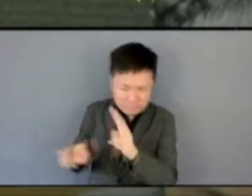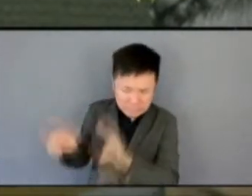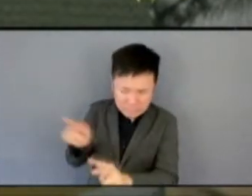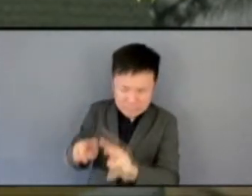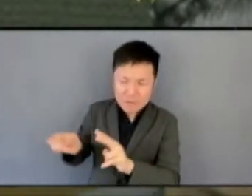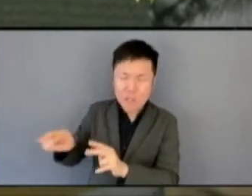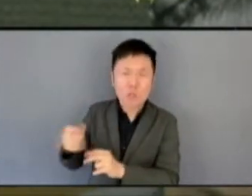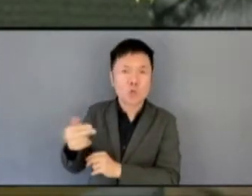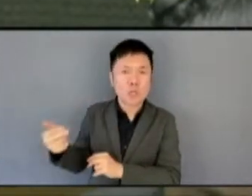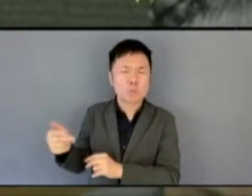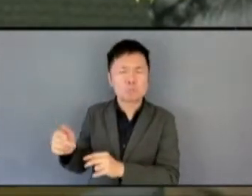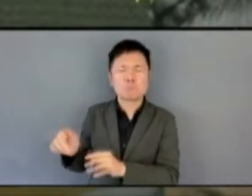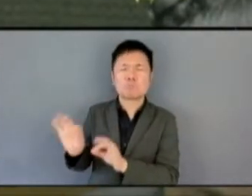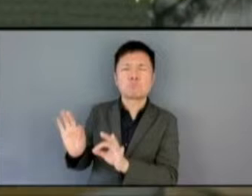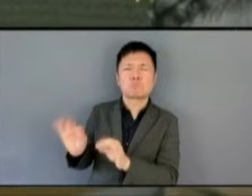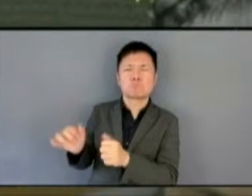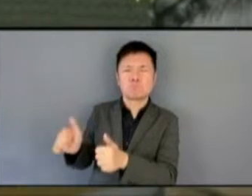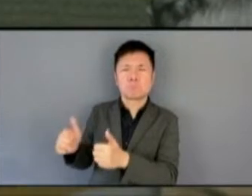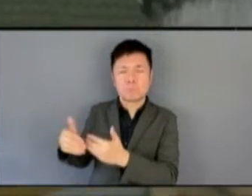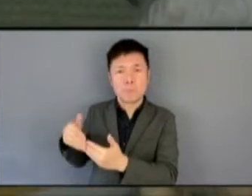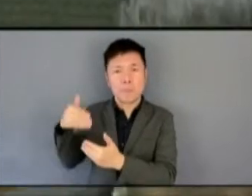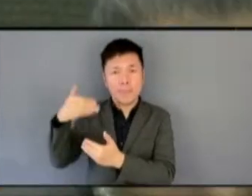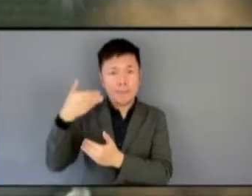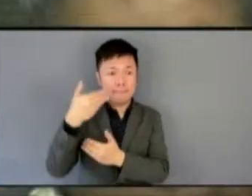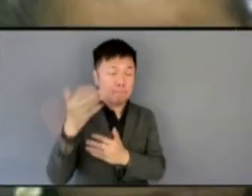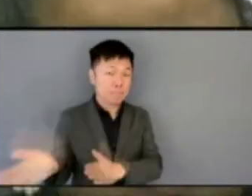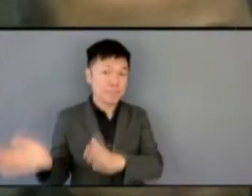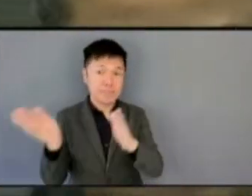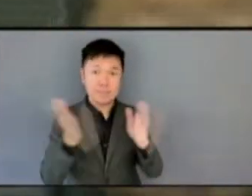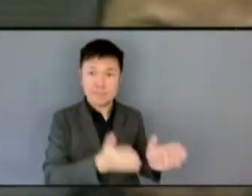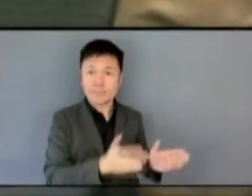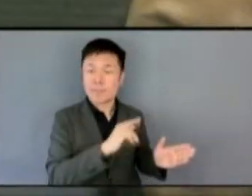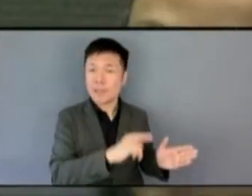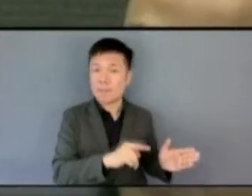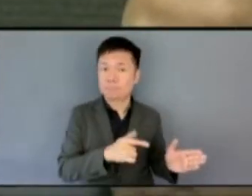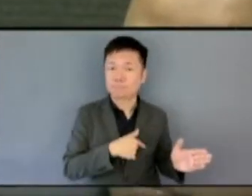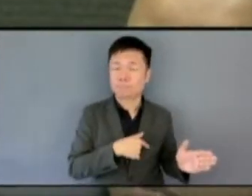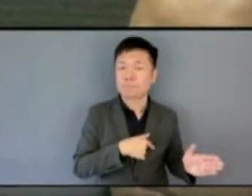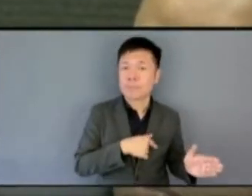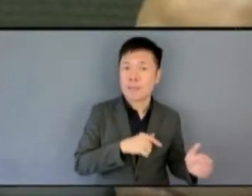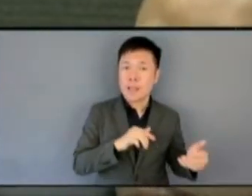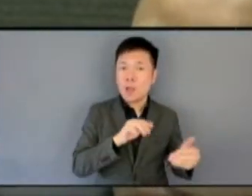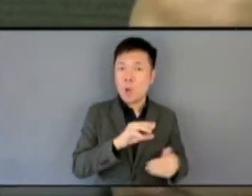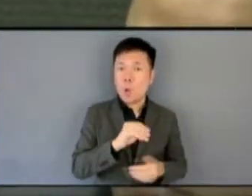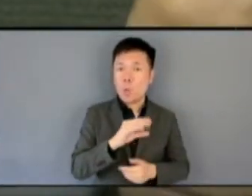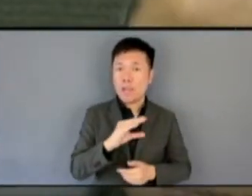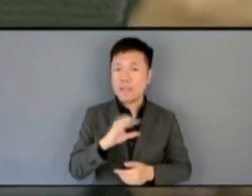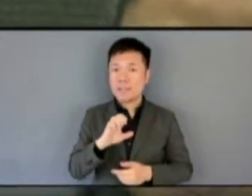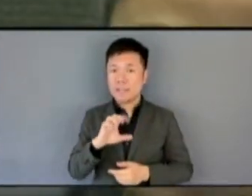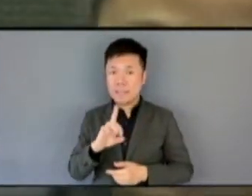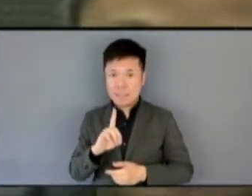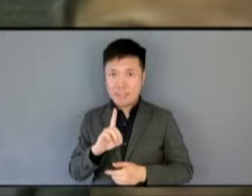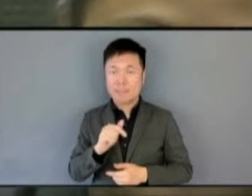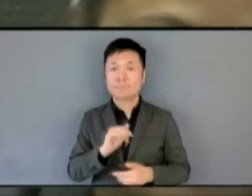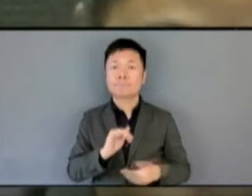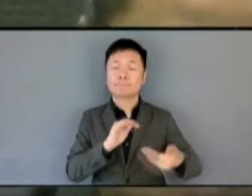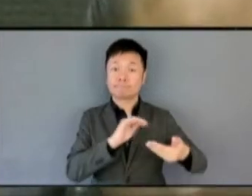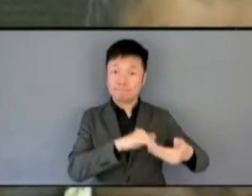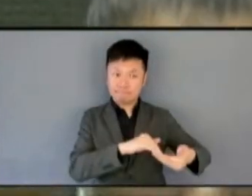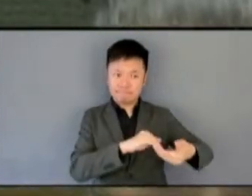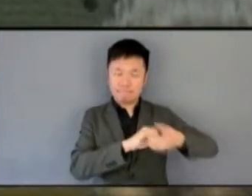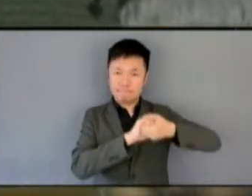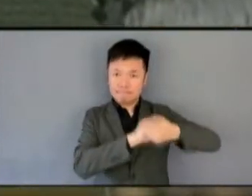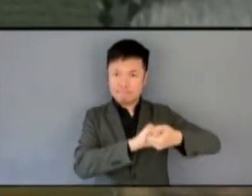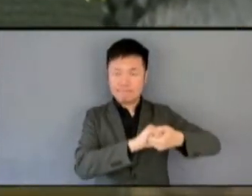in collaboration with the Organization for Economic Cooperation and Development, OECD, AREA has conducted research on